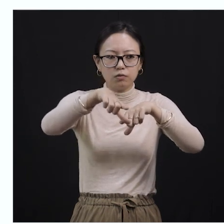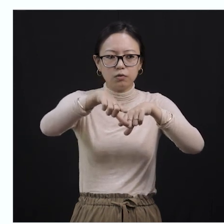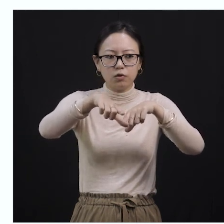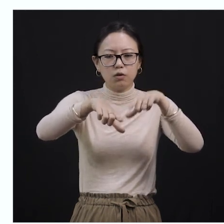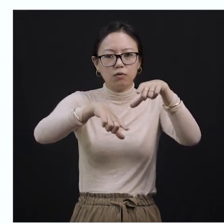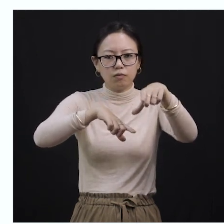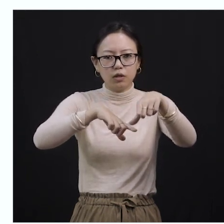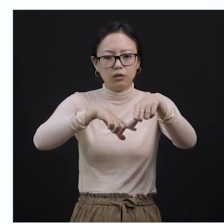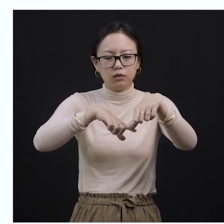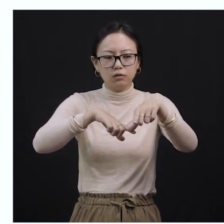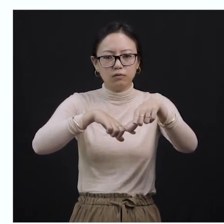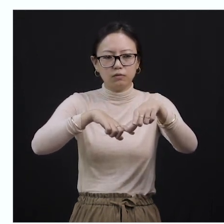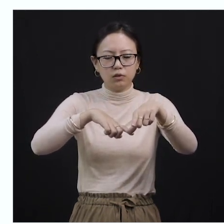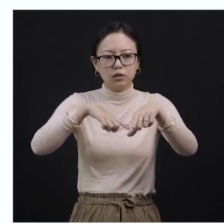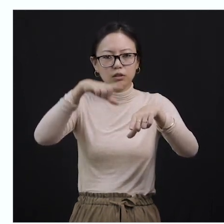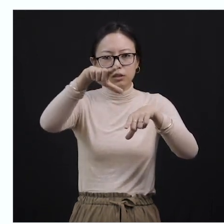4, 5,